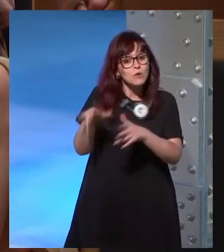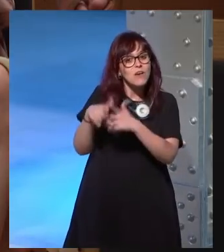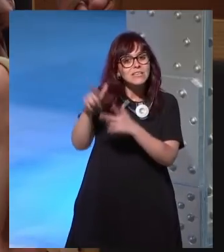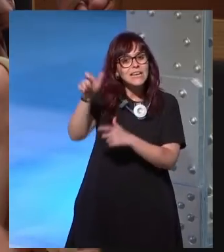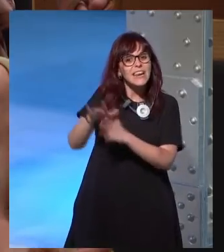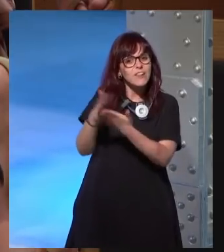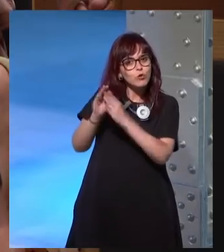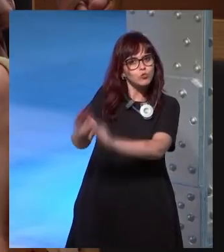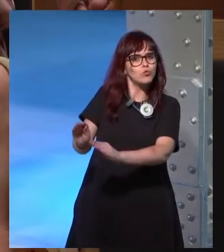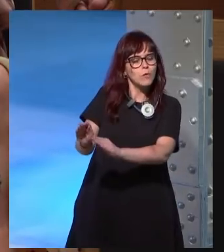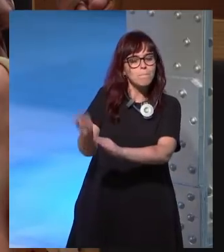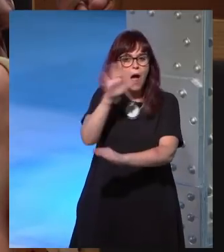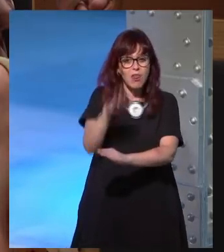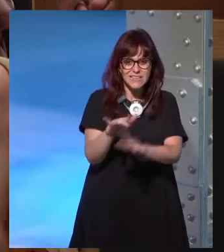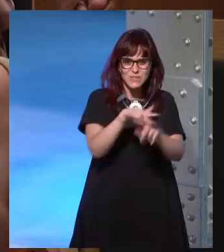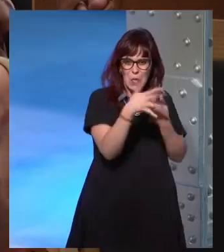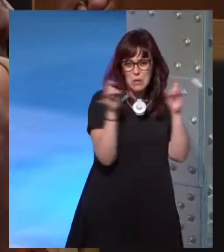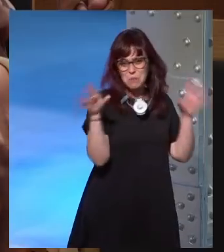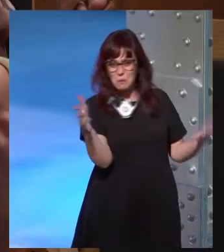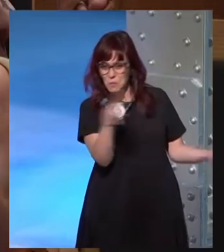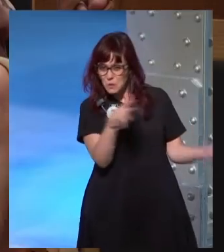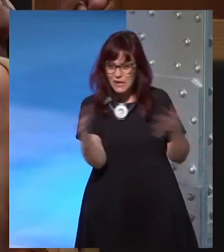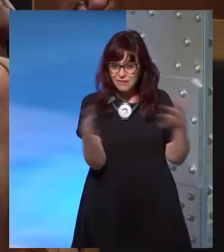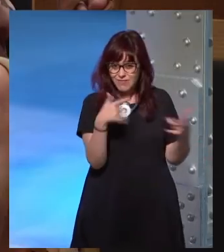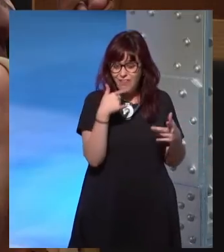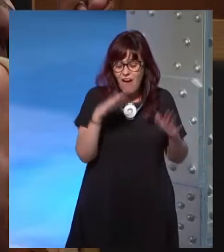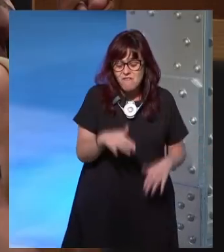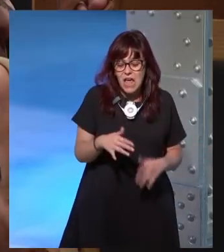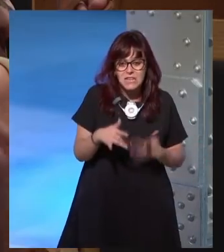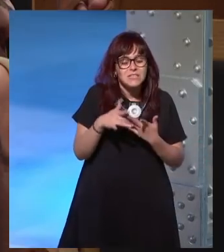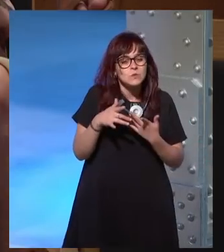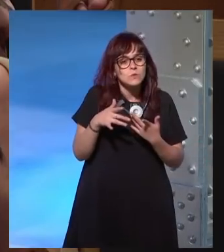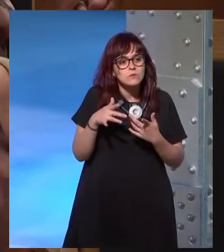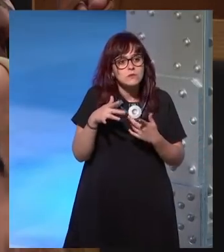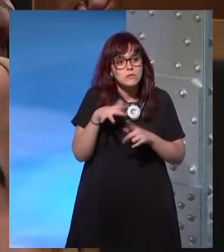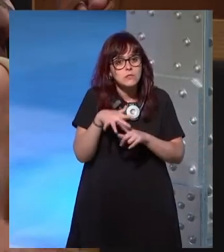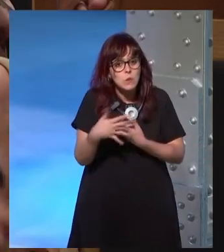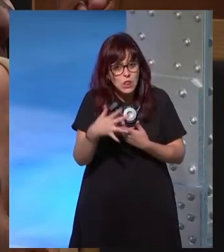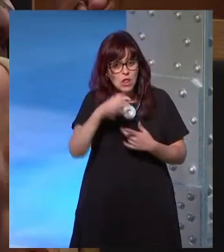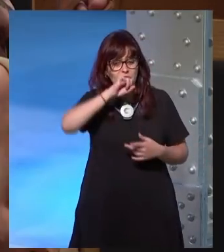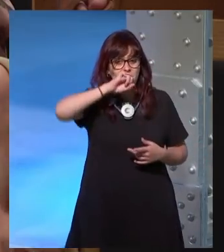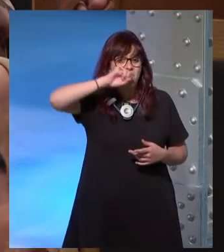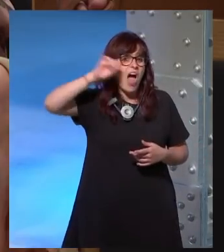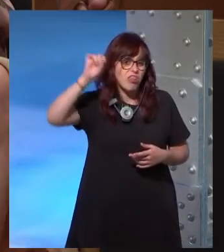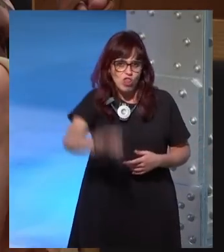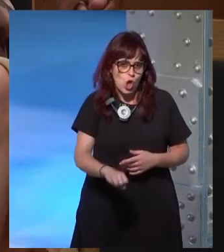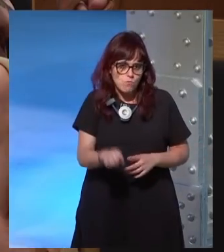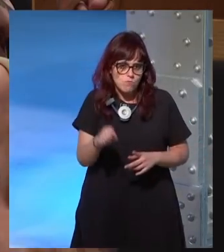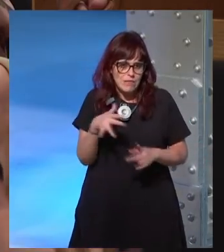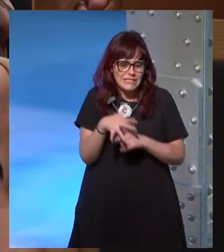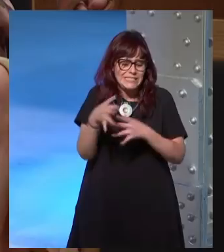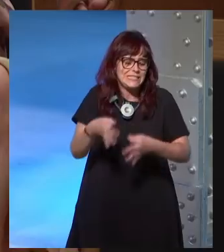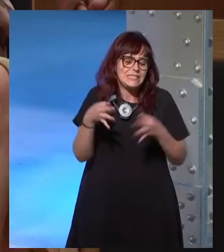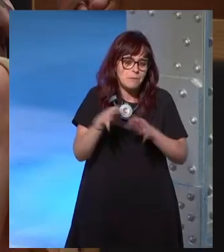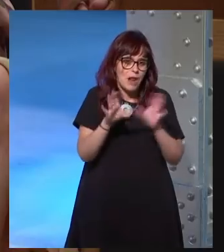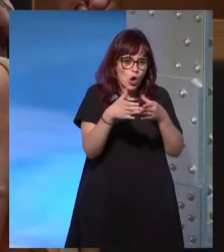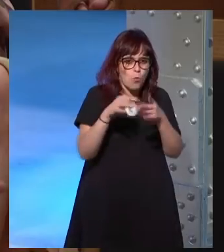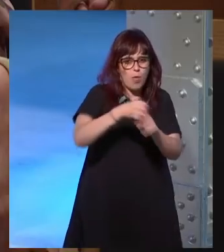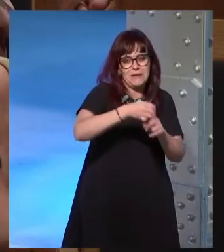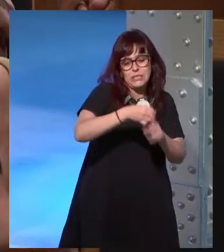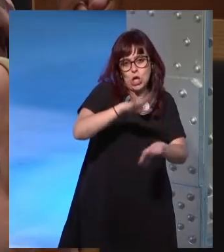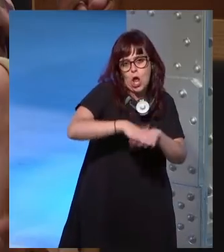show, or is it a parallel with what your book talks about? There's been a part of